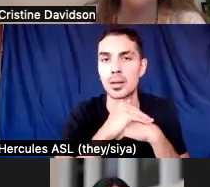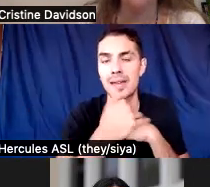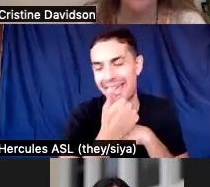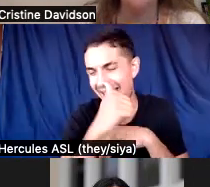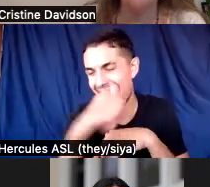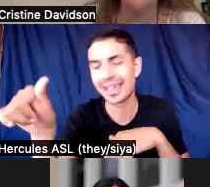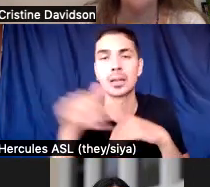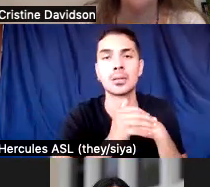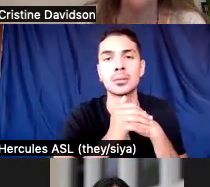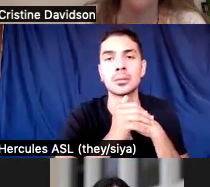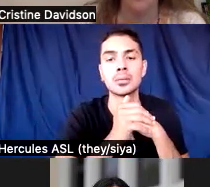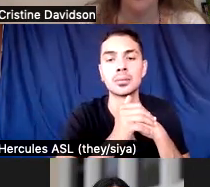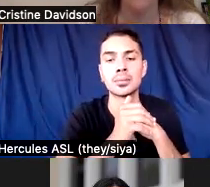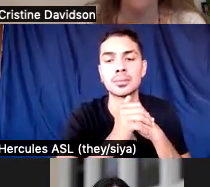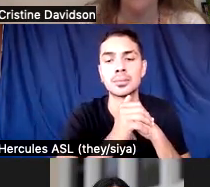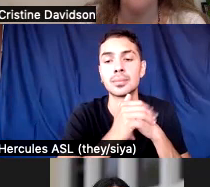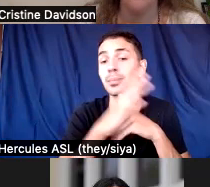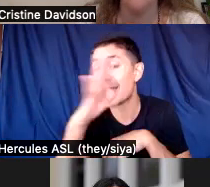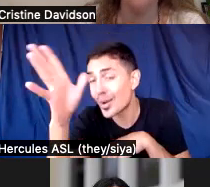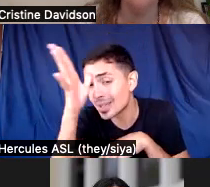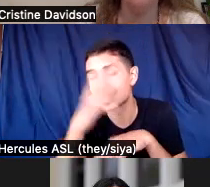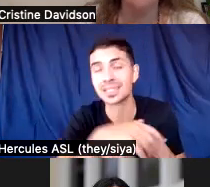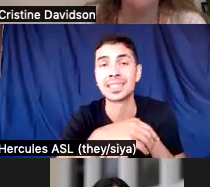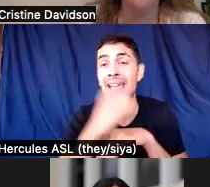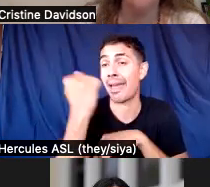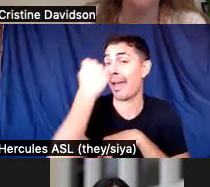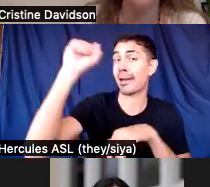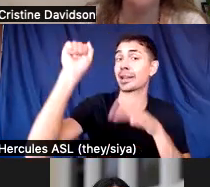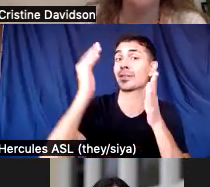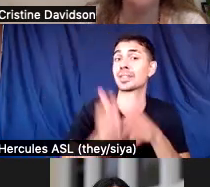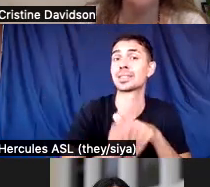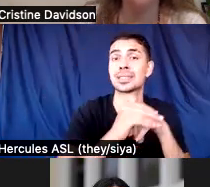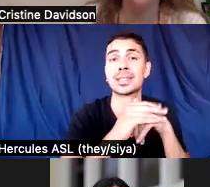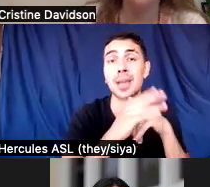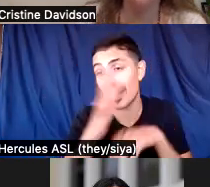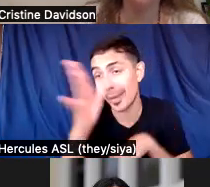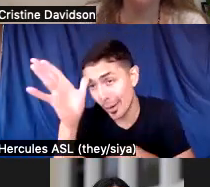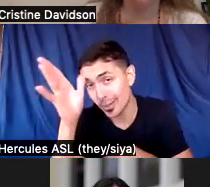Directors, activists, wow, yeah, parents.